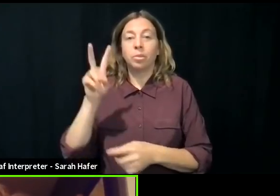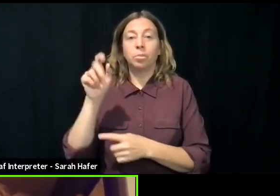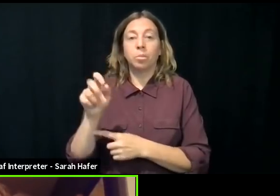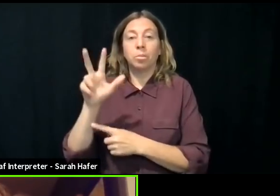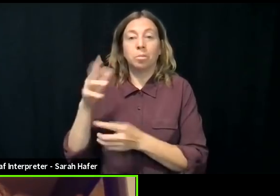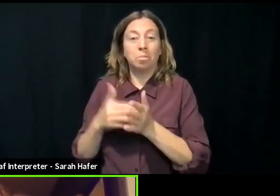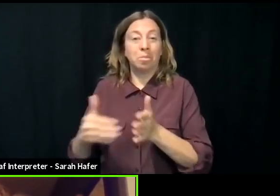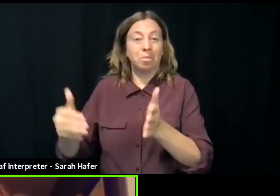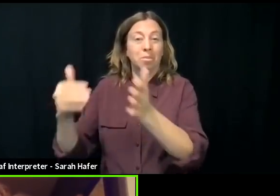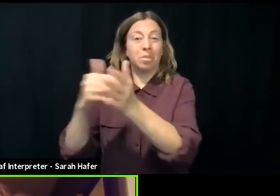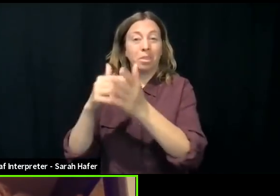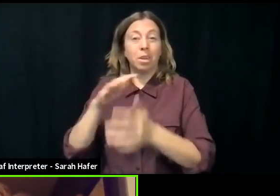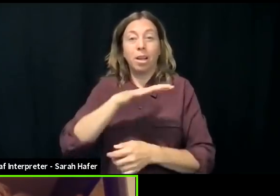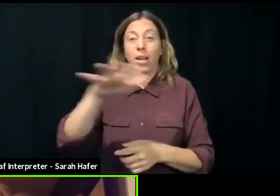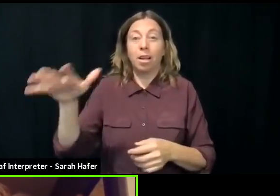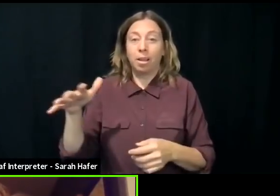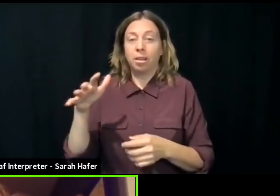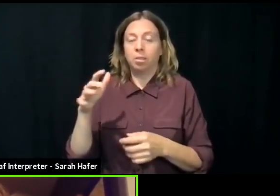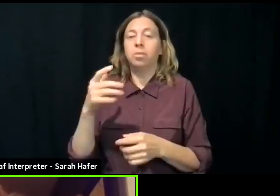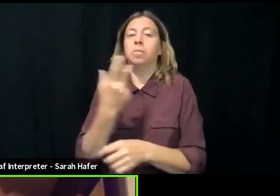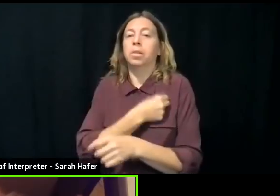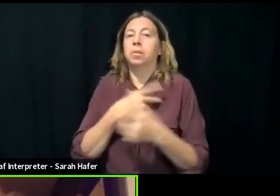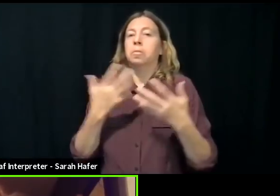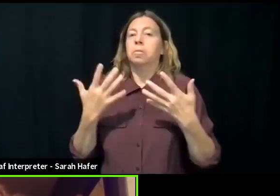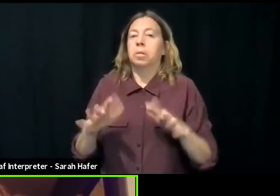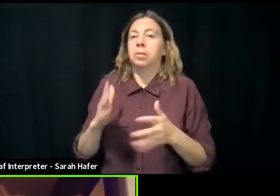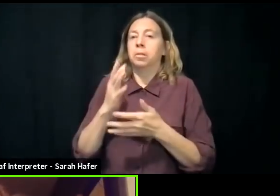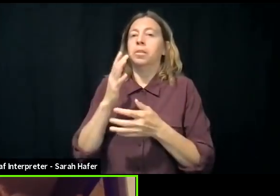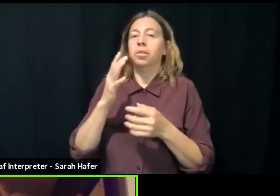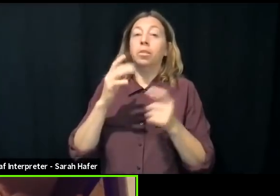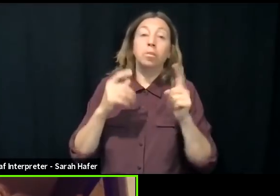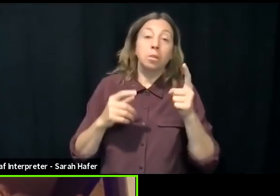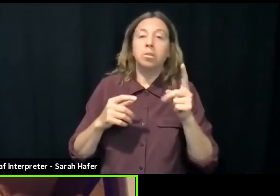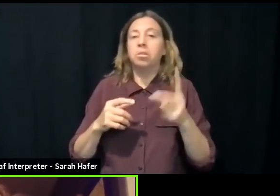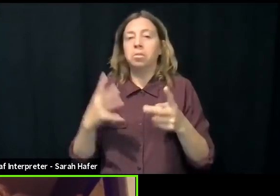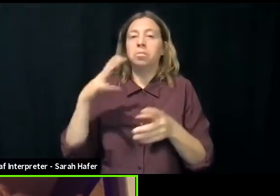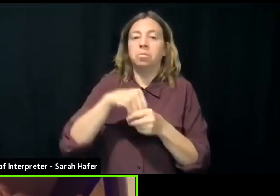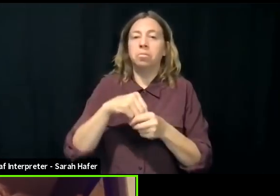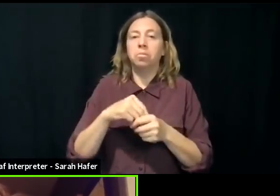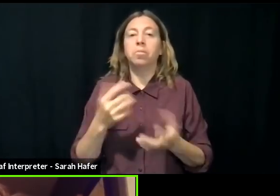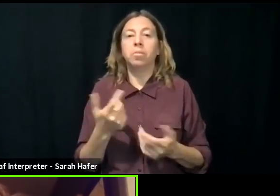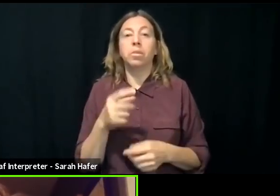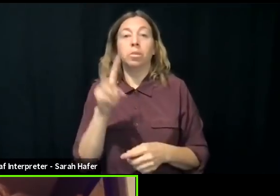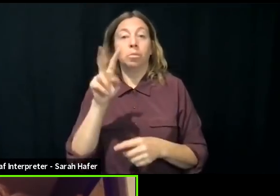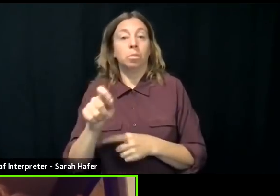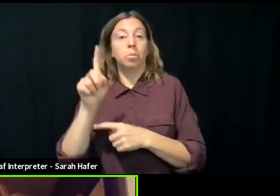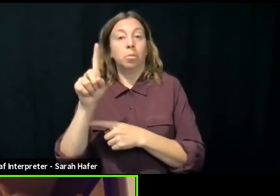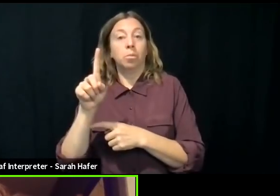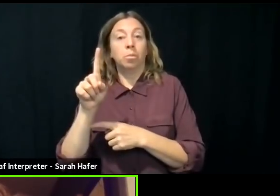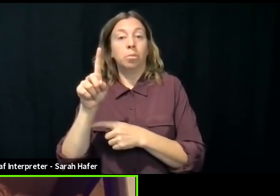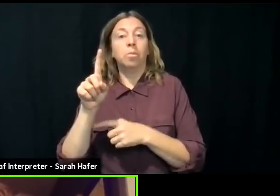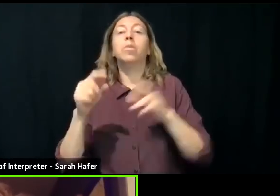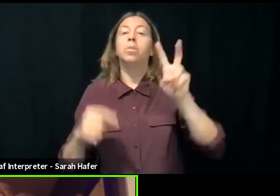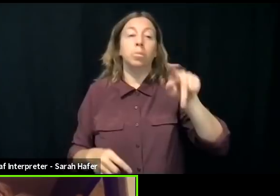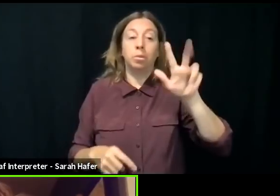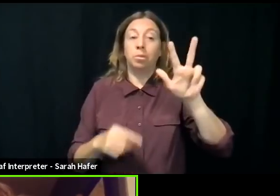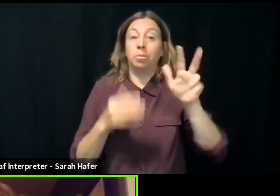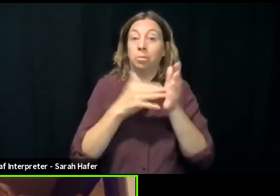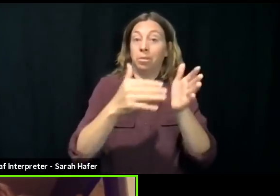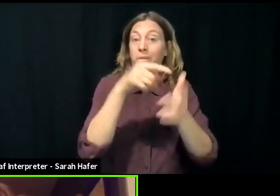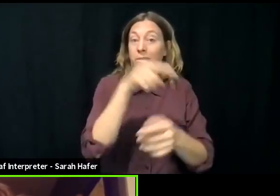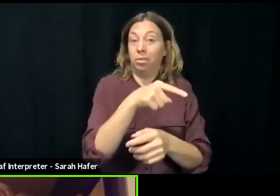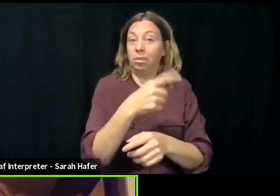2.1 million are now fully vaccinated. Thank you to everyone who has taken the time and the effort to get vaccinated. And that